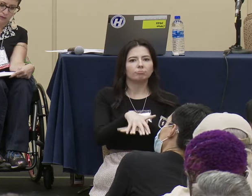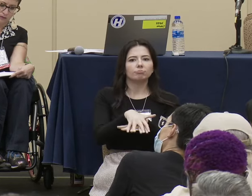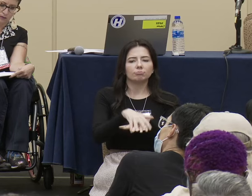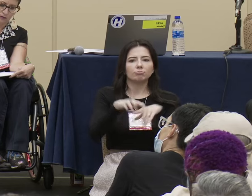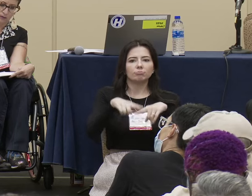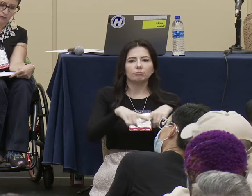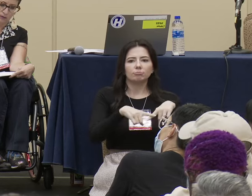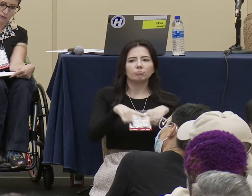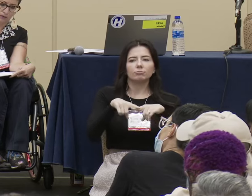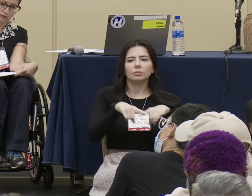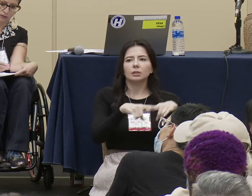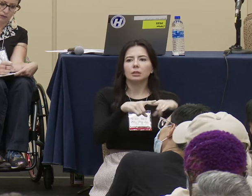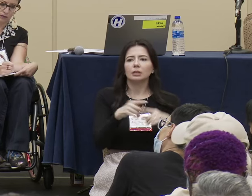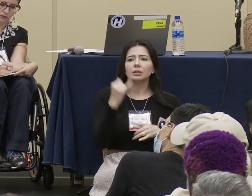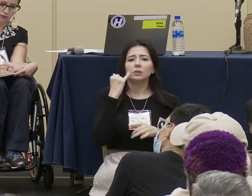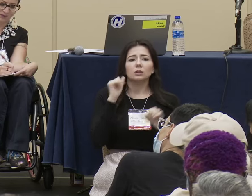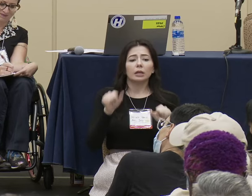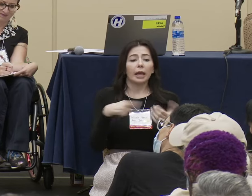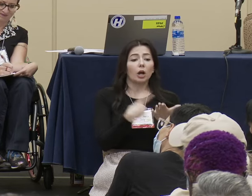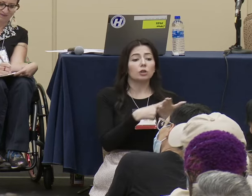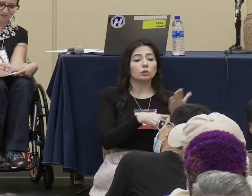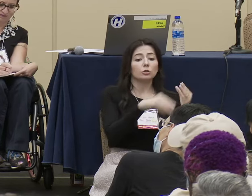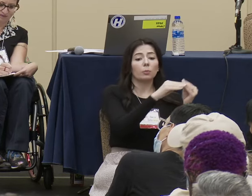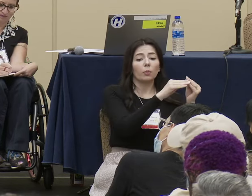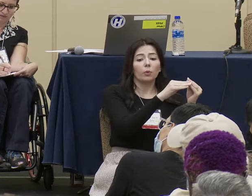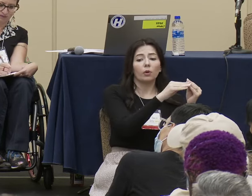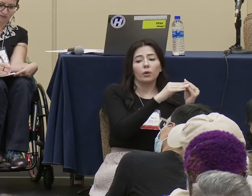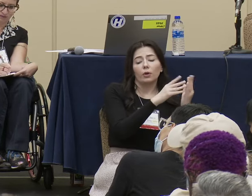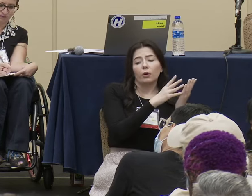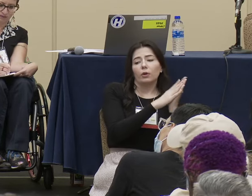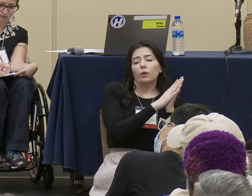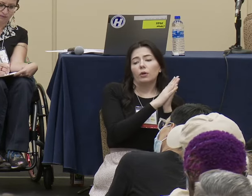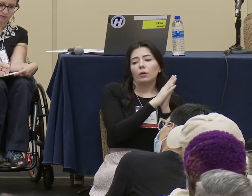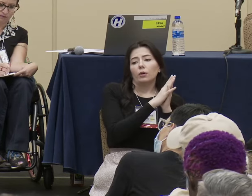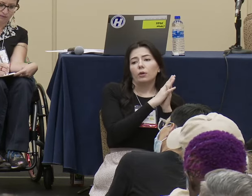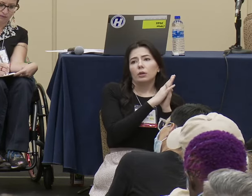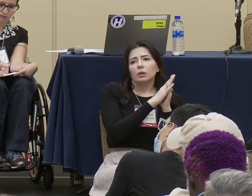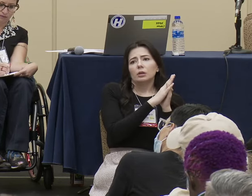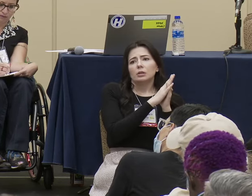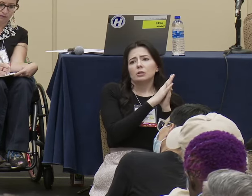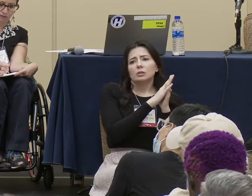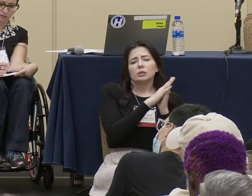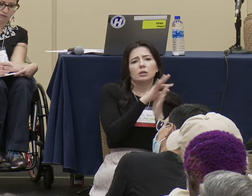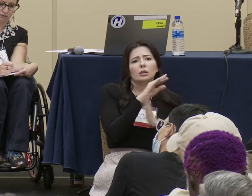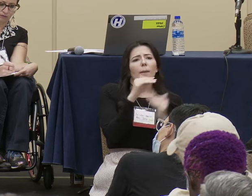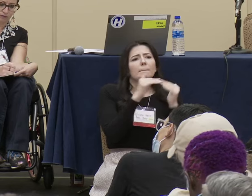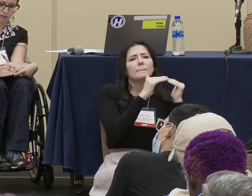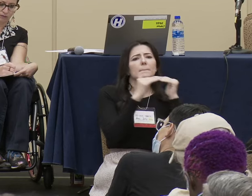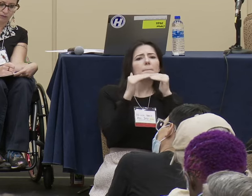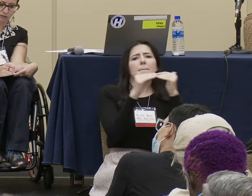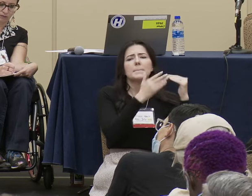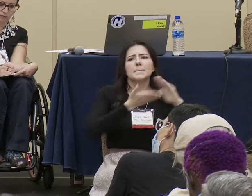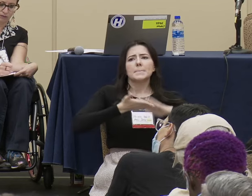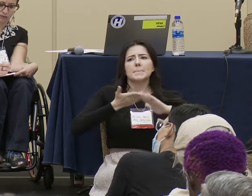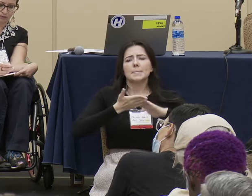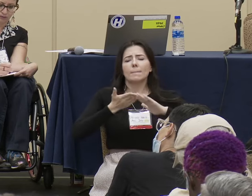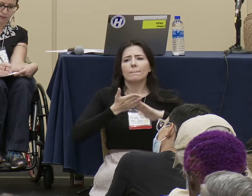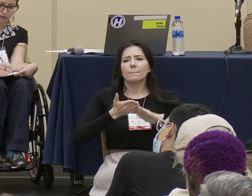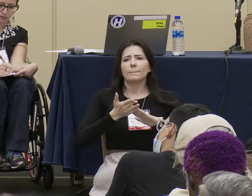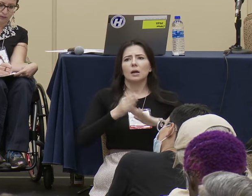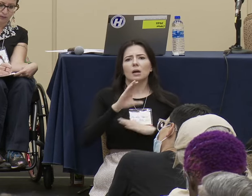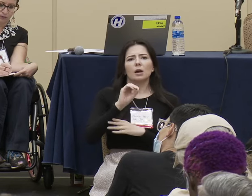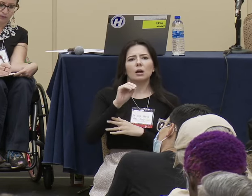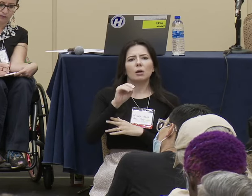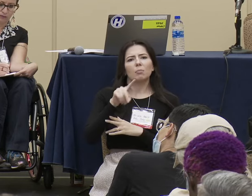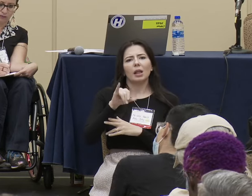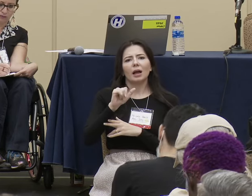And if you can say also some more about peer-run compliant respite centers, that's